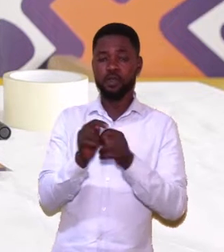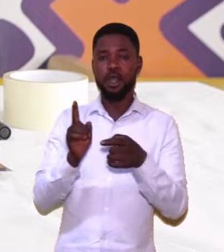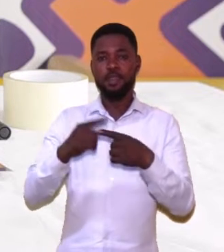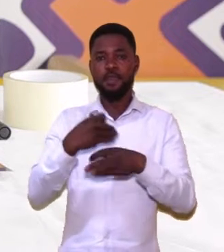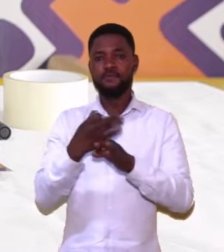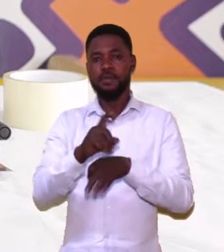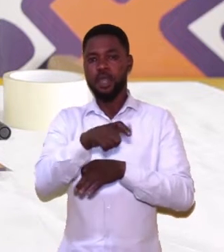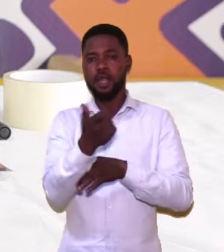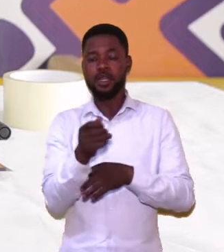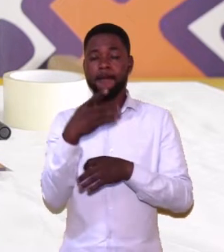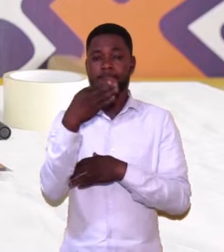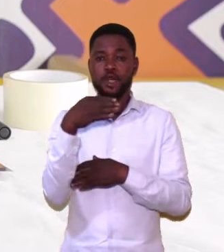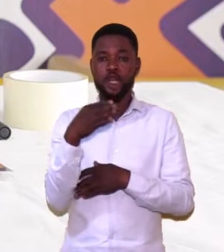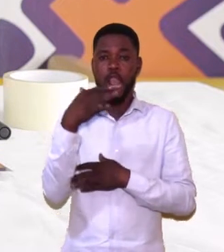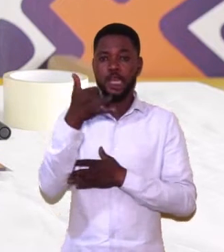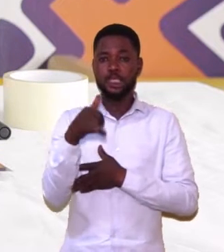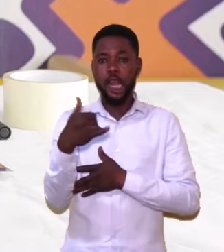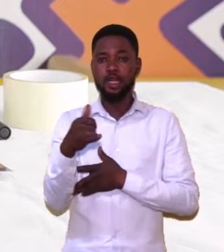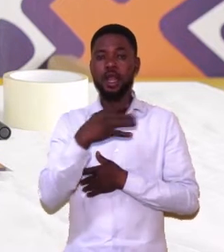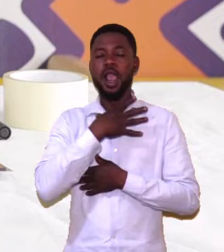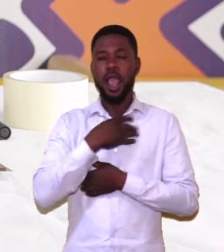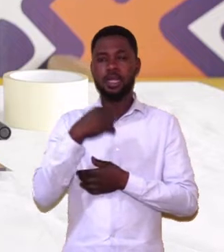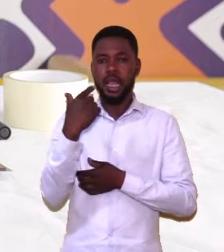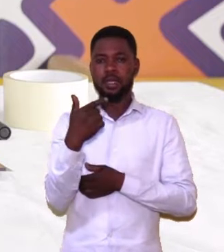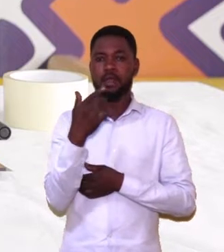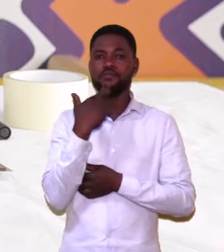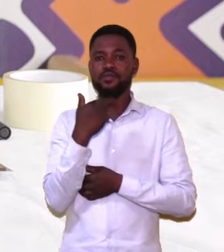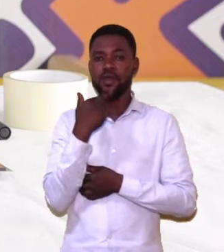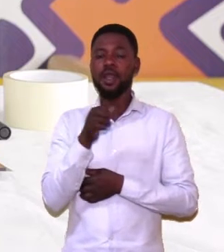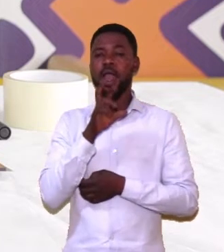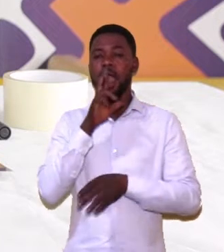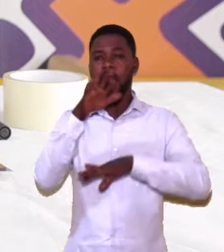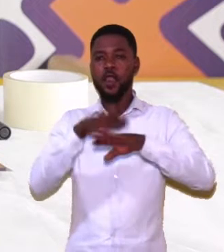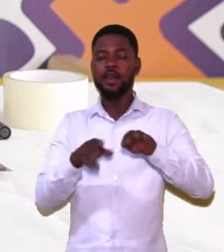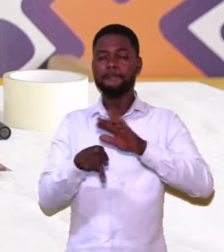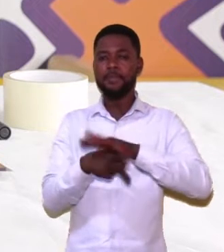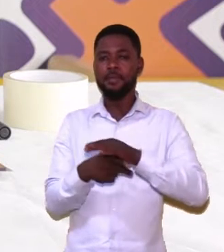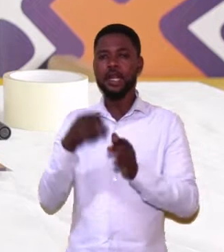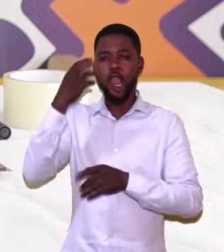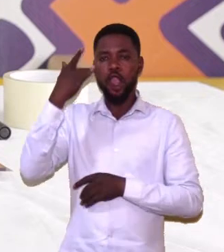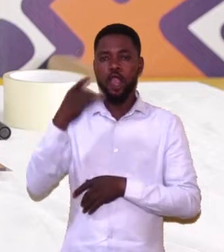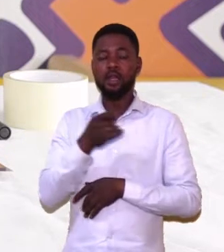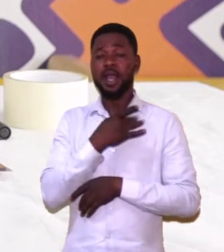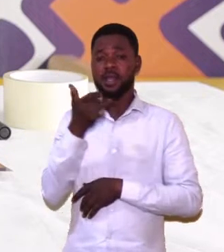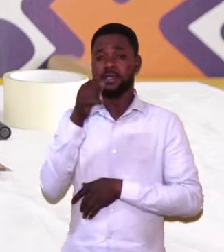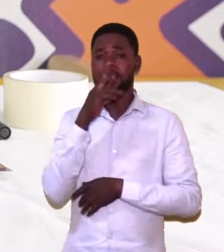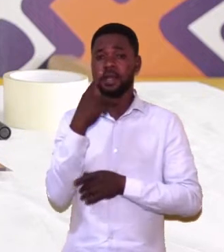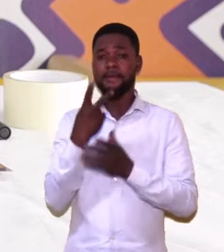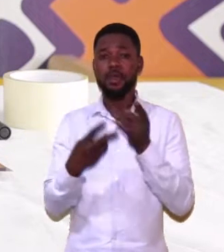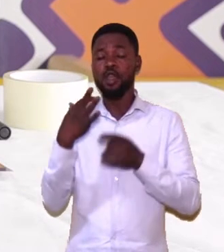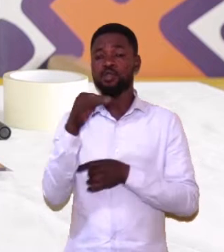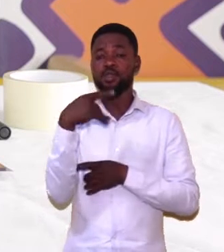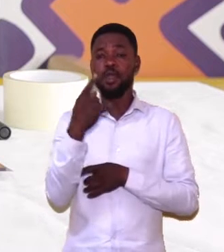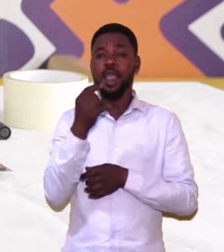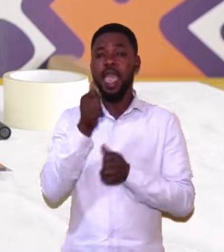this. Now, blue, yellow, and red are called primary colors.